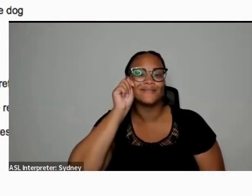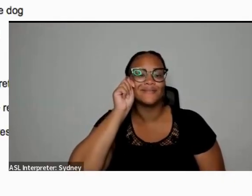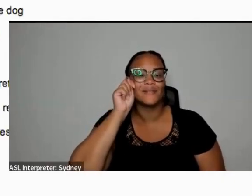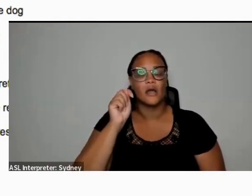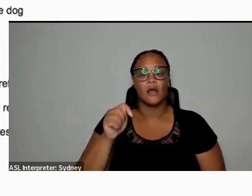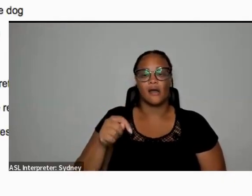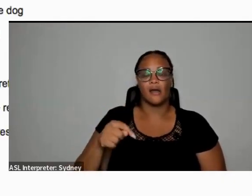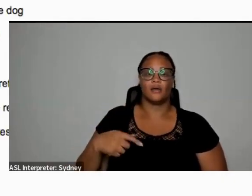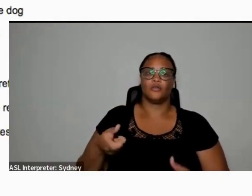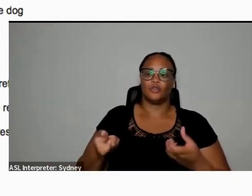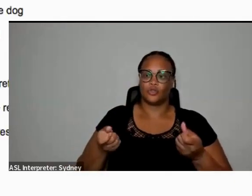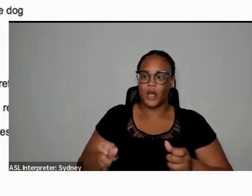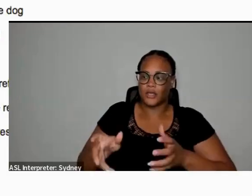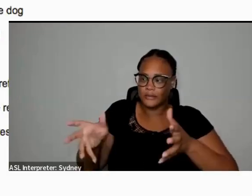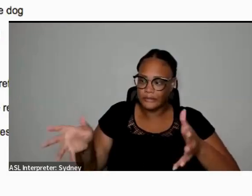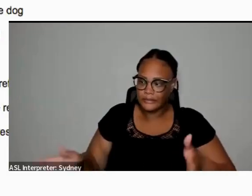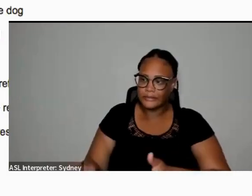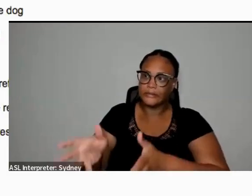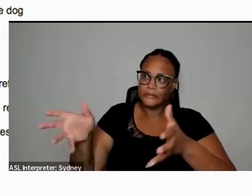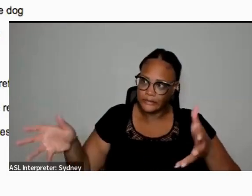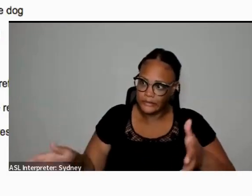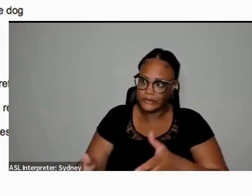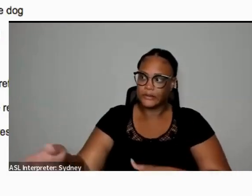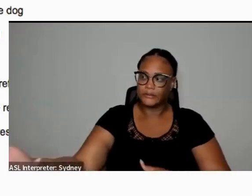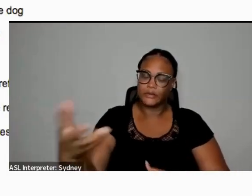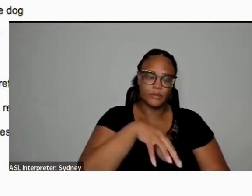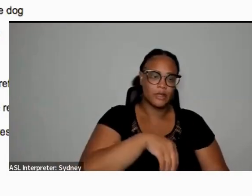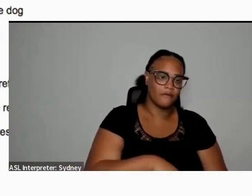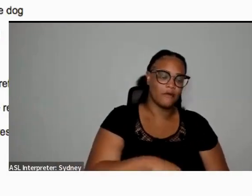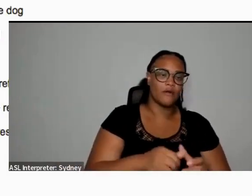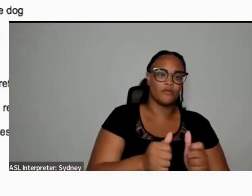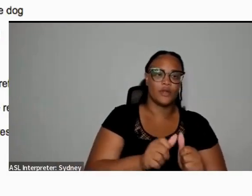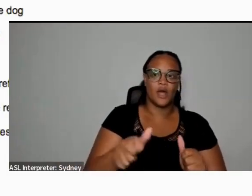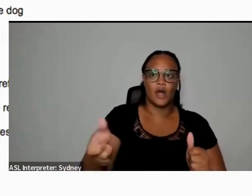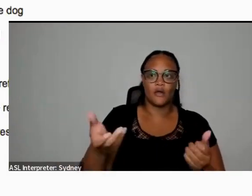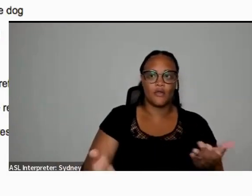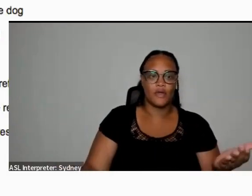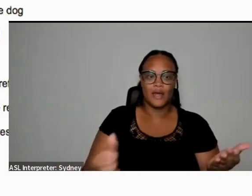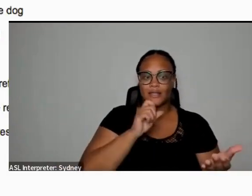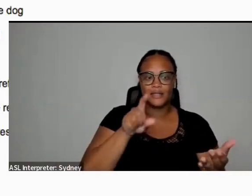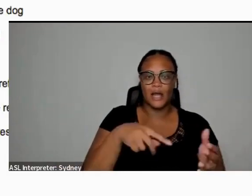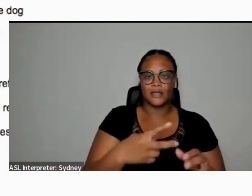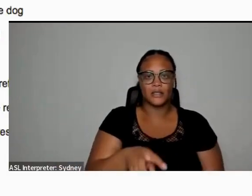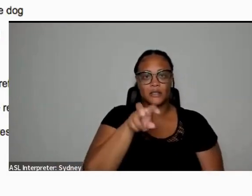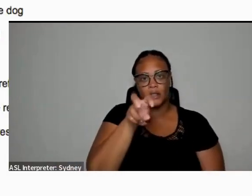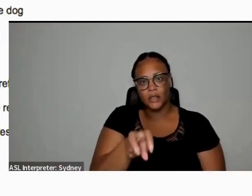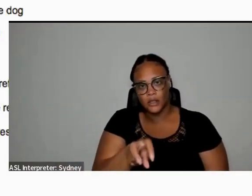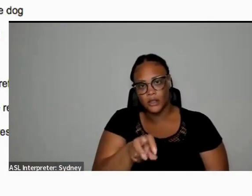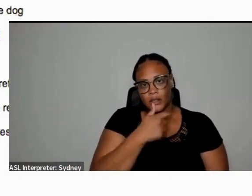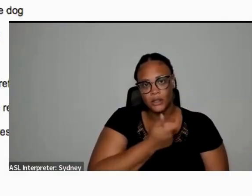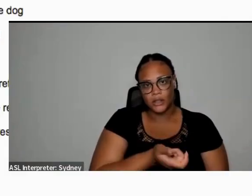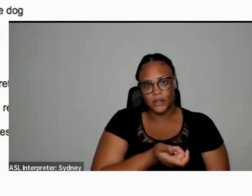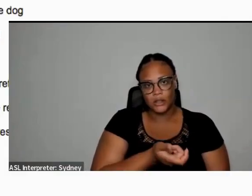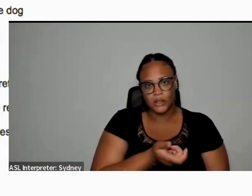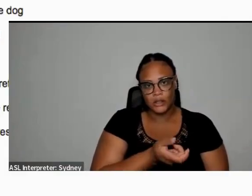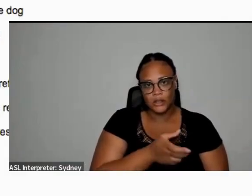trying to get them to be involved in doing other things than just sitting in front of the computer or watching television the whole time